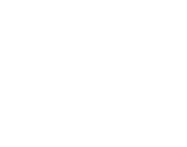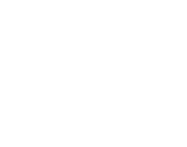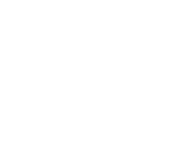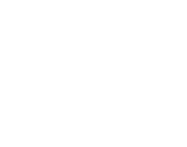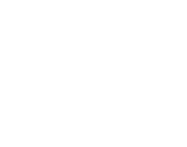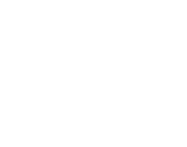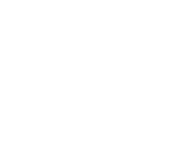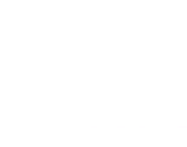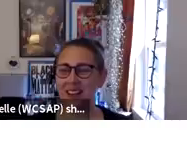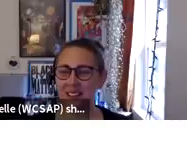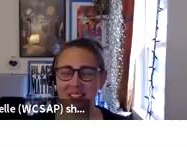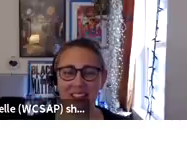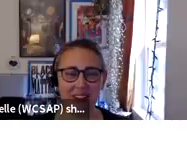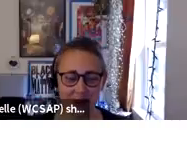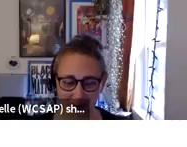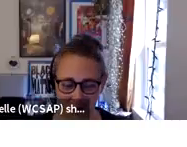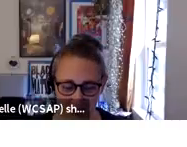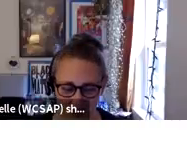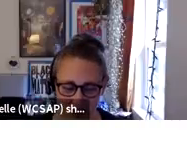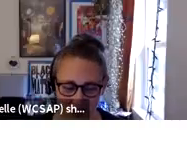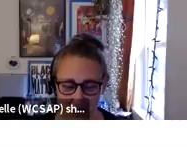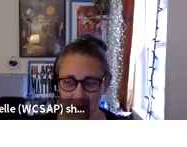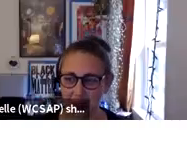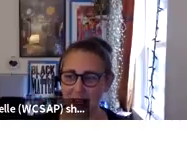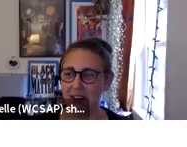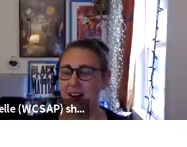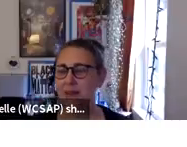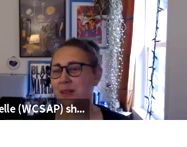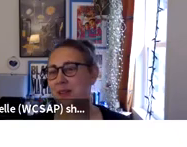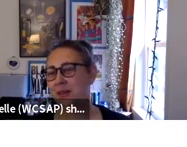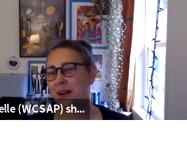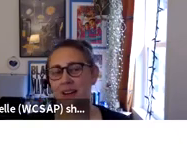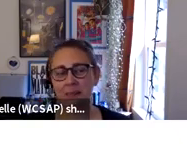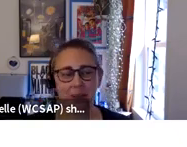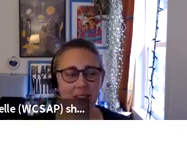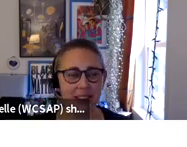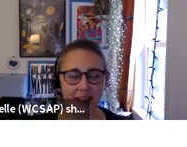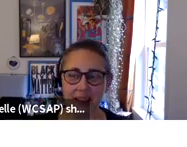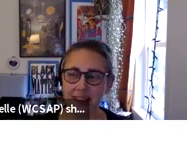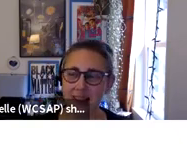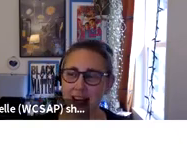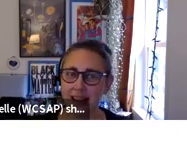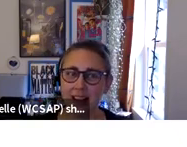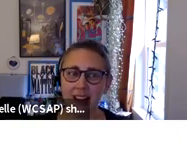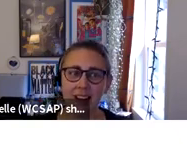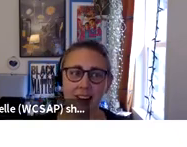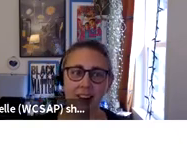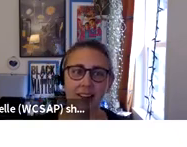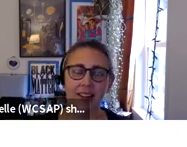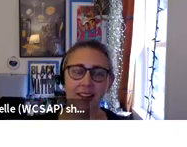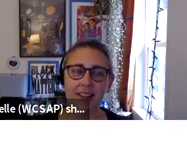lot. So we just very naturally kind of go back and forth. But yeah, you're absolutely right, Patricia. It's that,